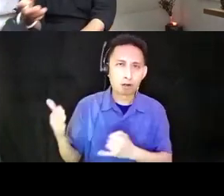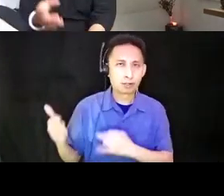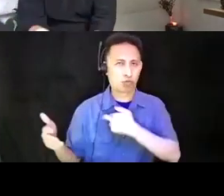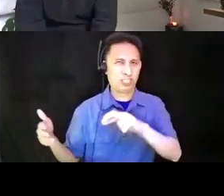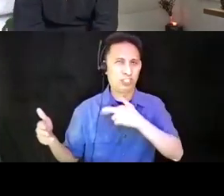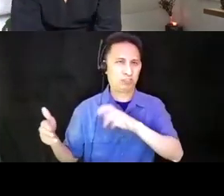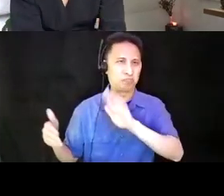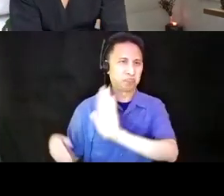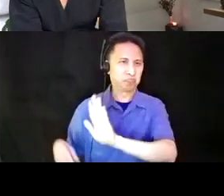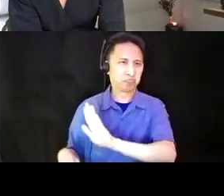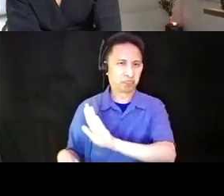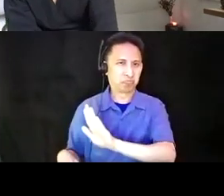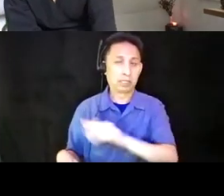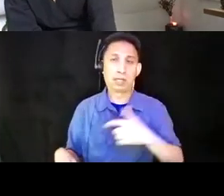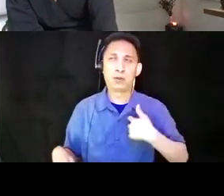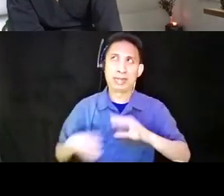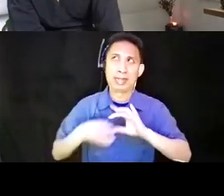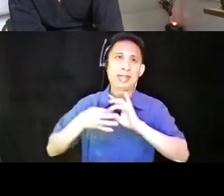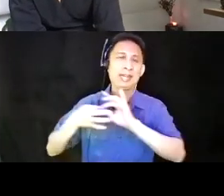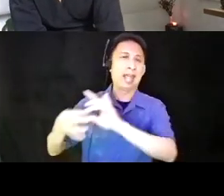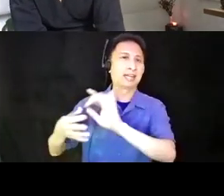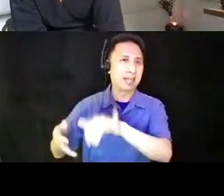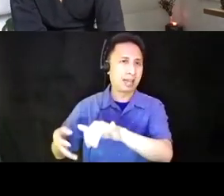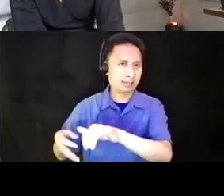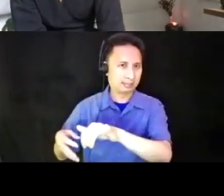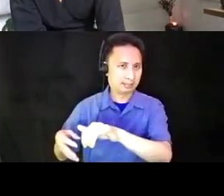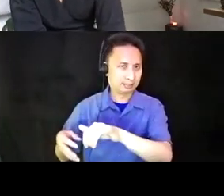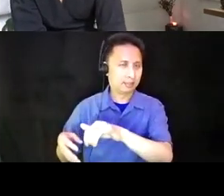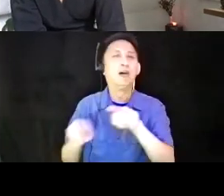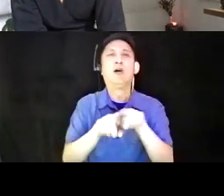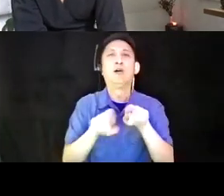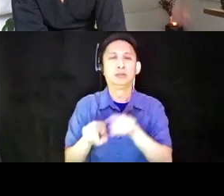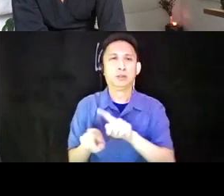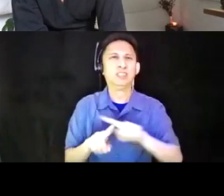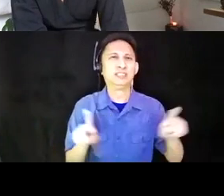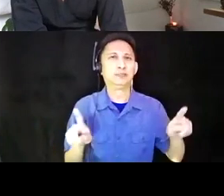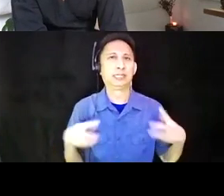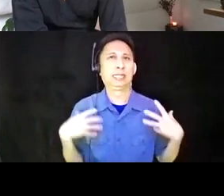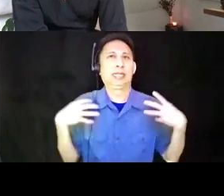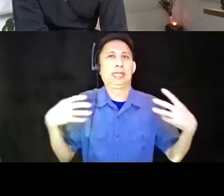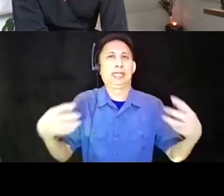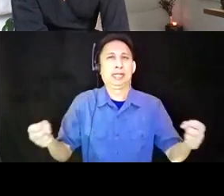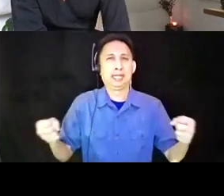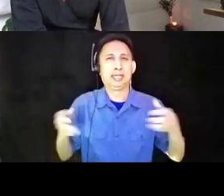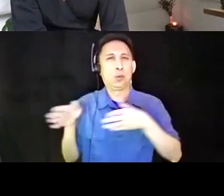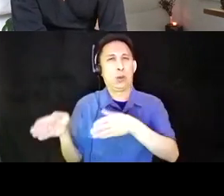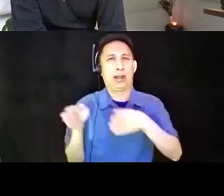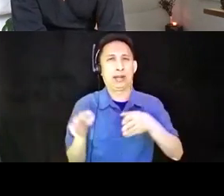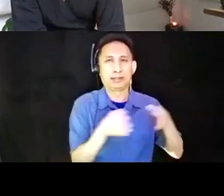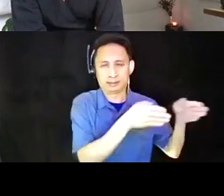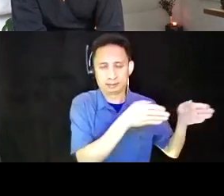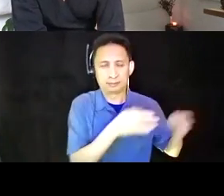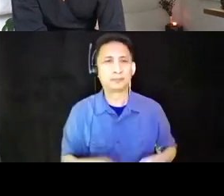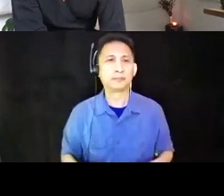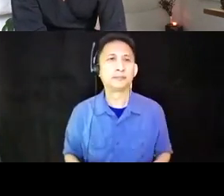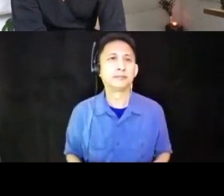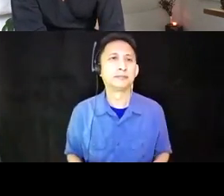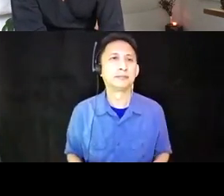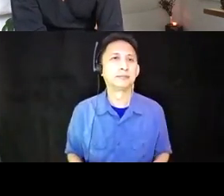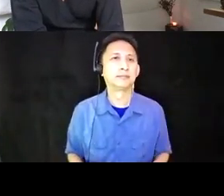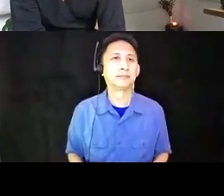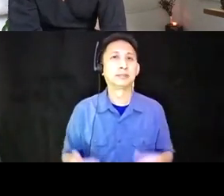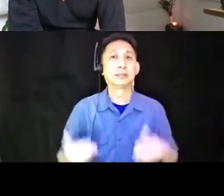we can reconnect to them, also have different healing properties. So we'll see in the next